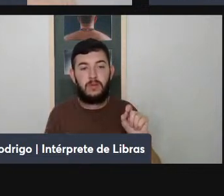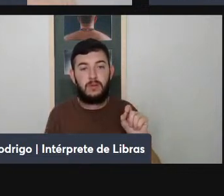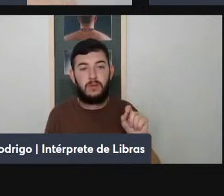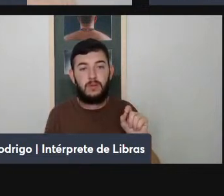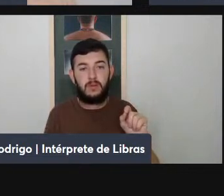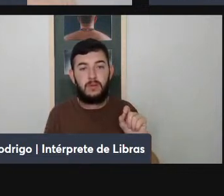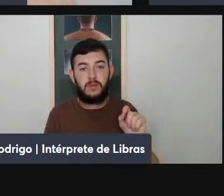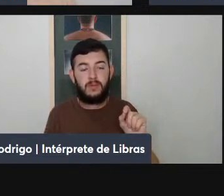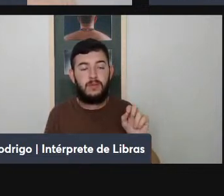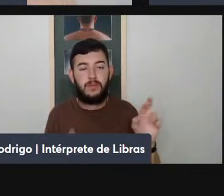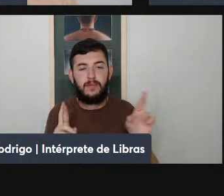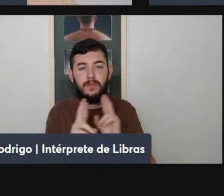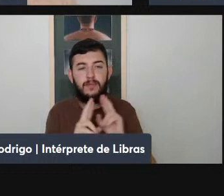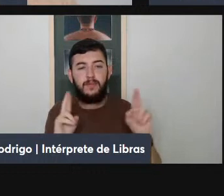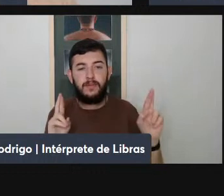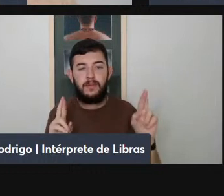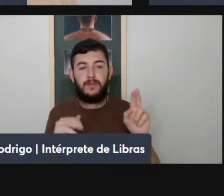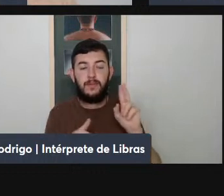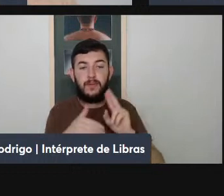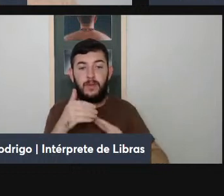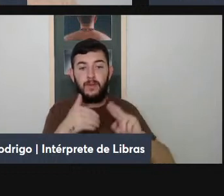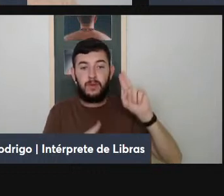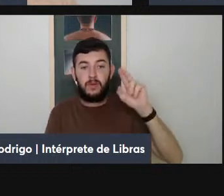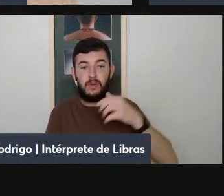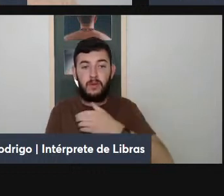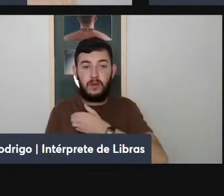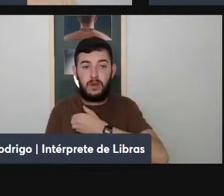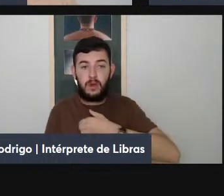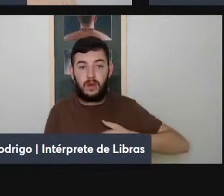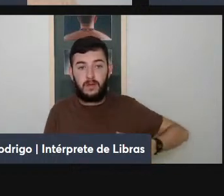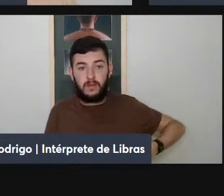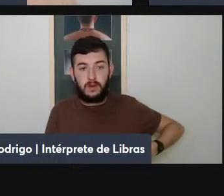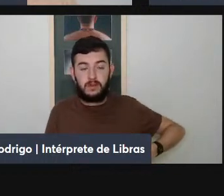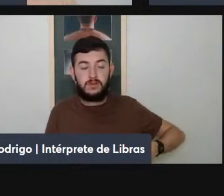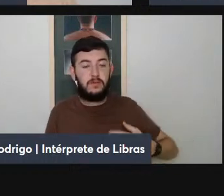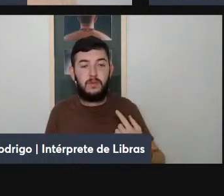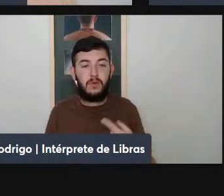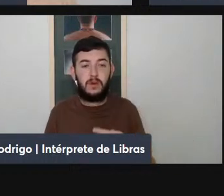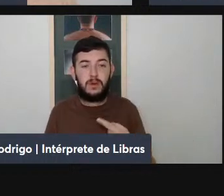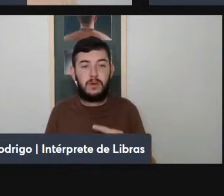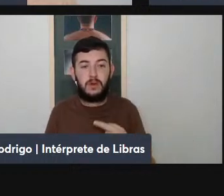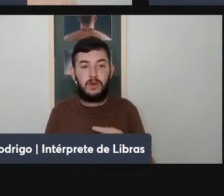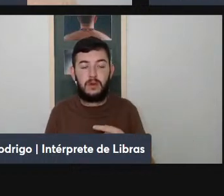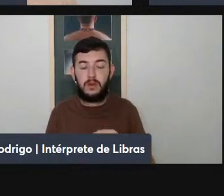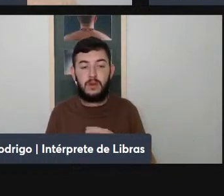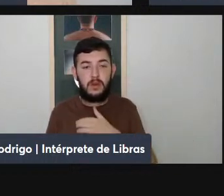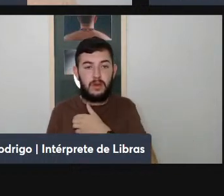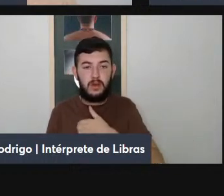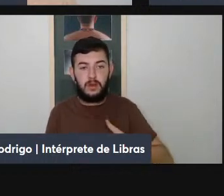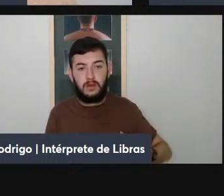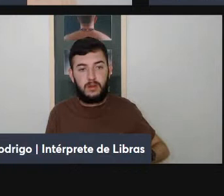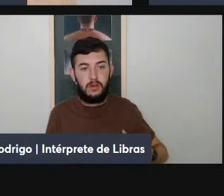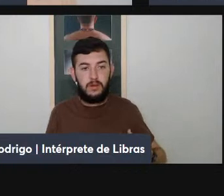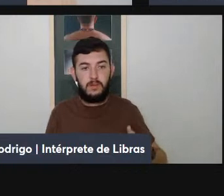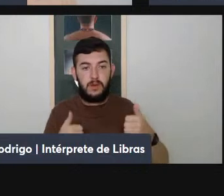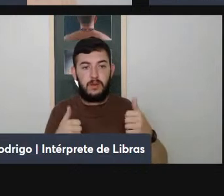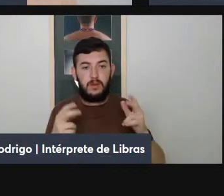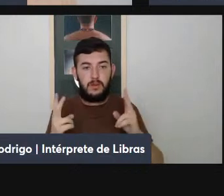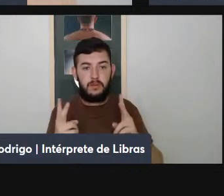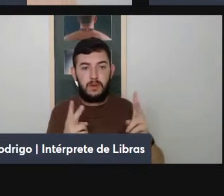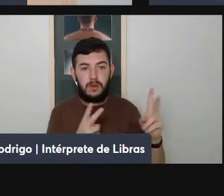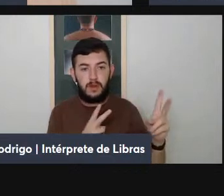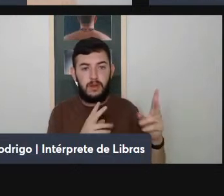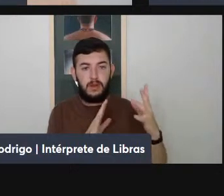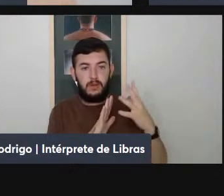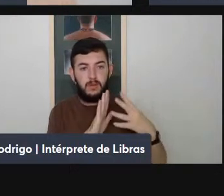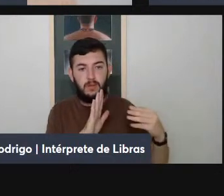exemplo, em relação à Universidade de Harvard, de por que Harvard seria um melhor modelo, supostamente, sendo